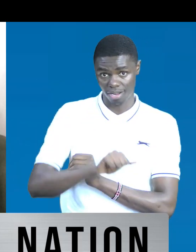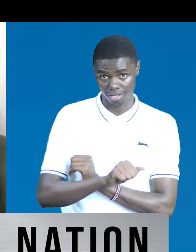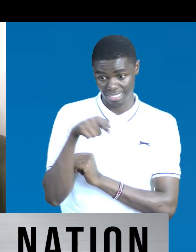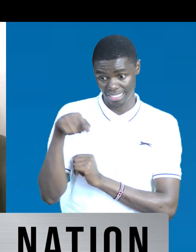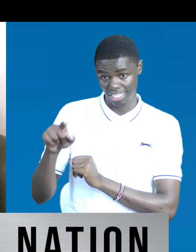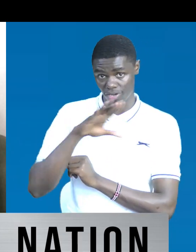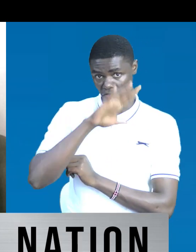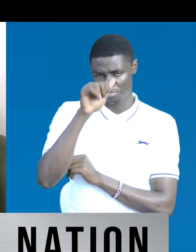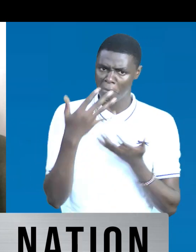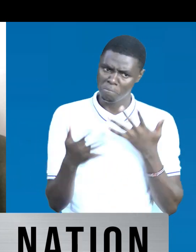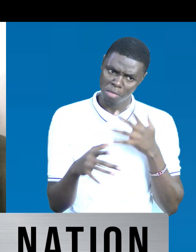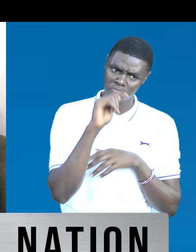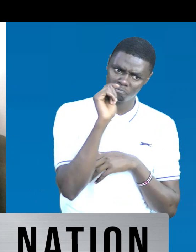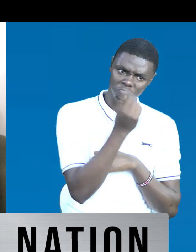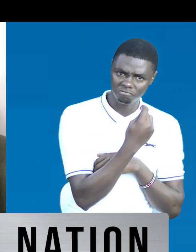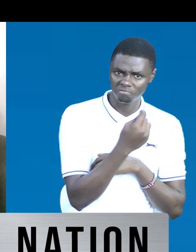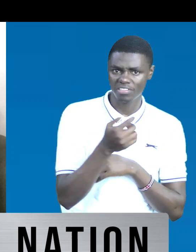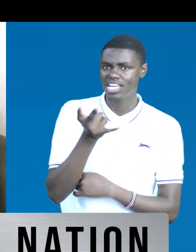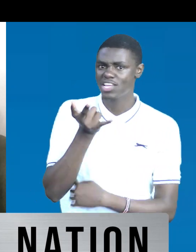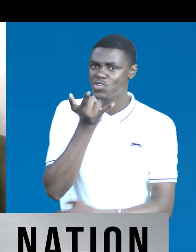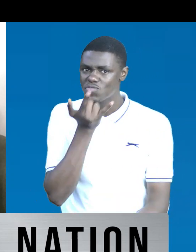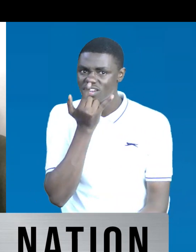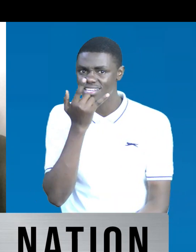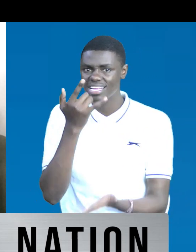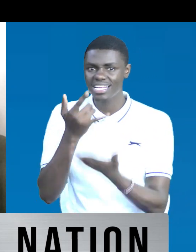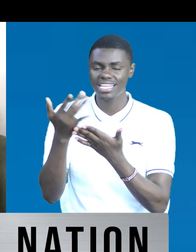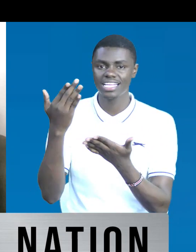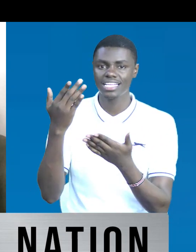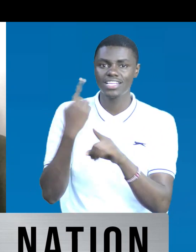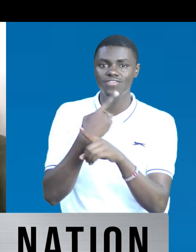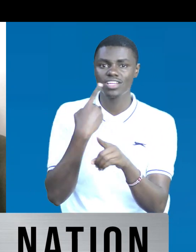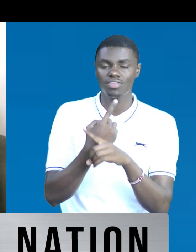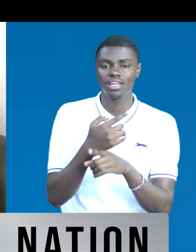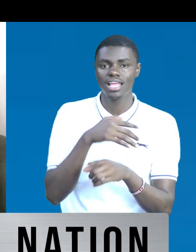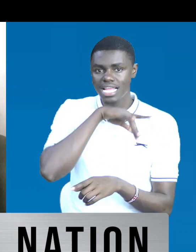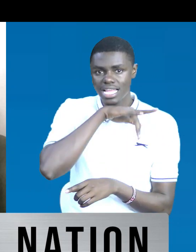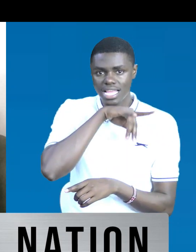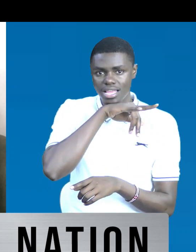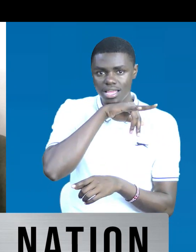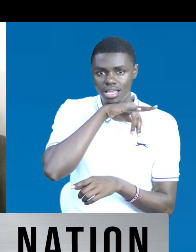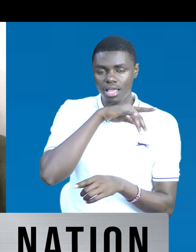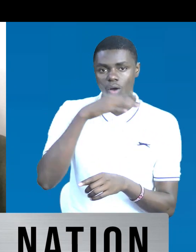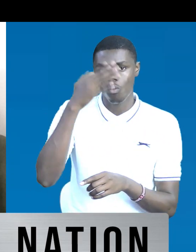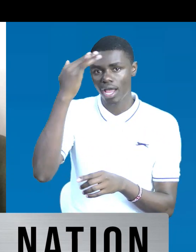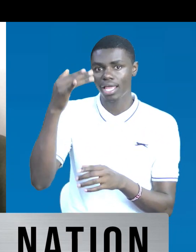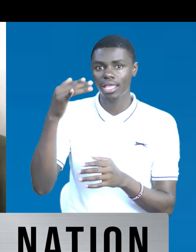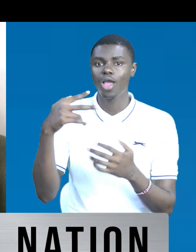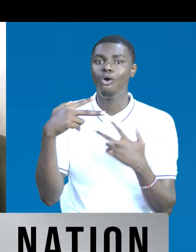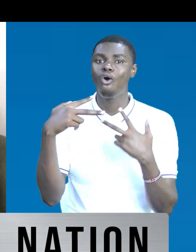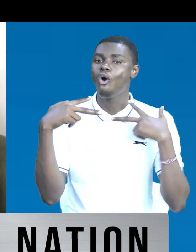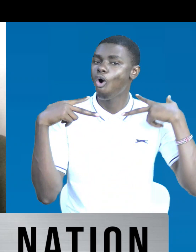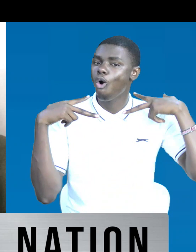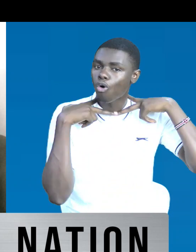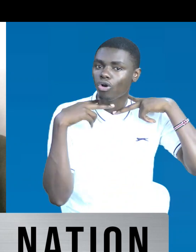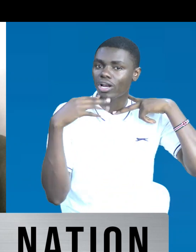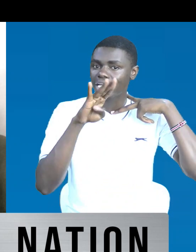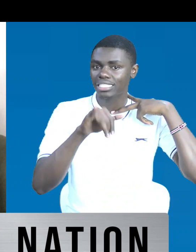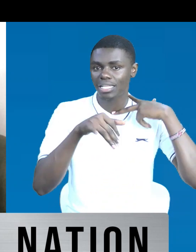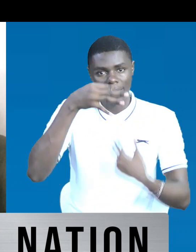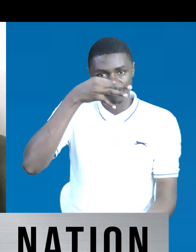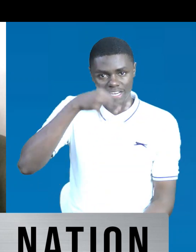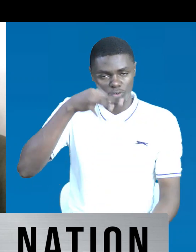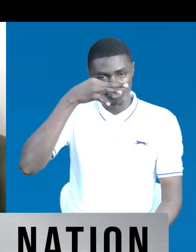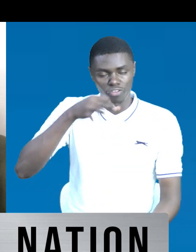maybe Kenya, Uganda, or other parts. But so far, because they were colonized by the French, they speak predominantly French,